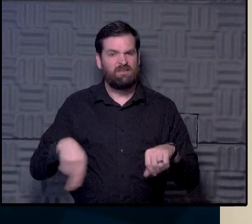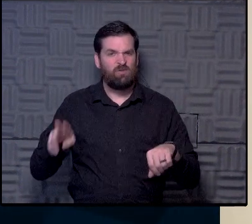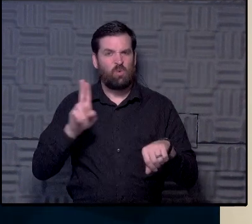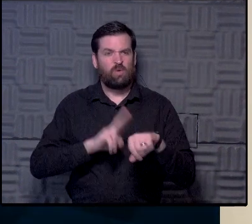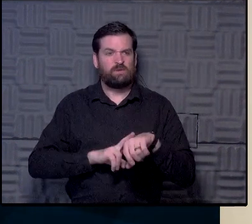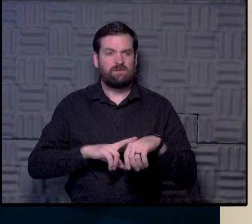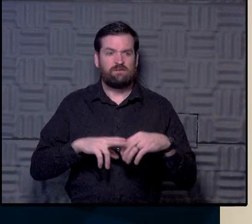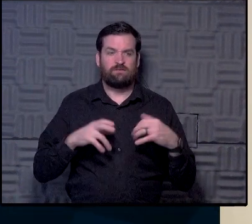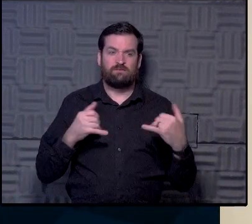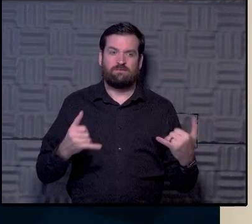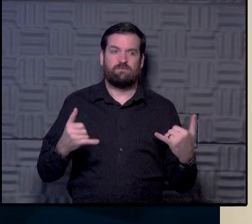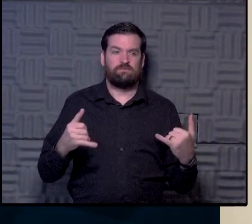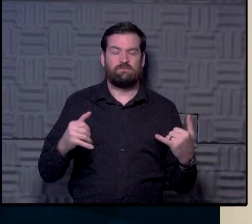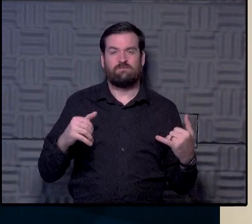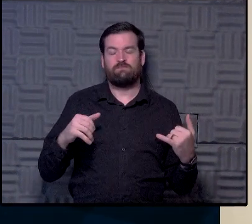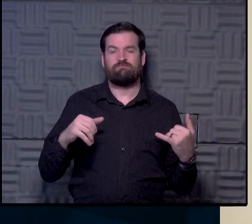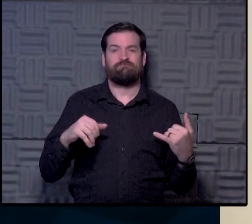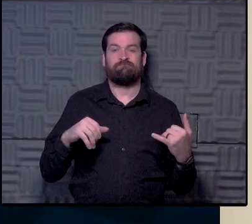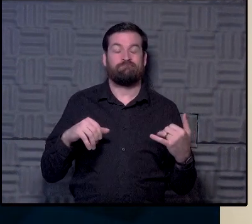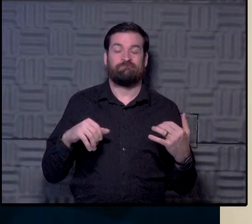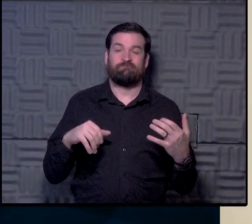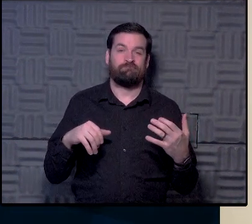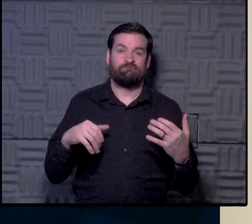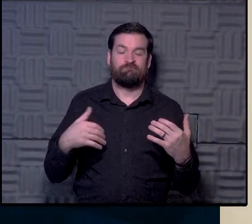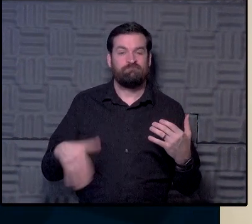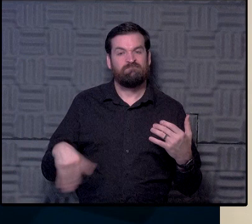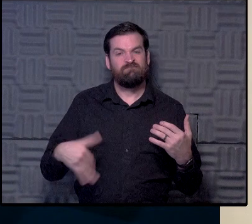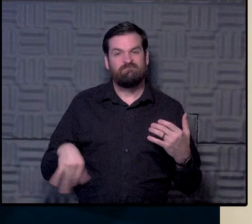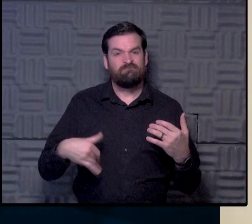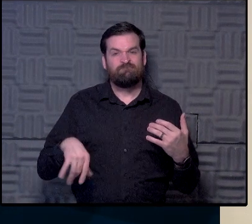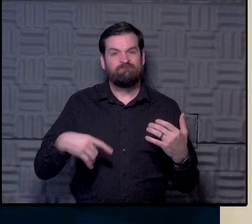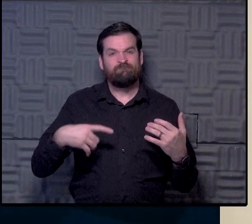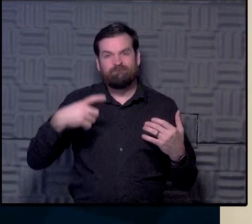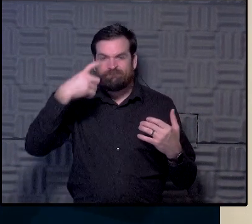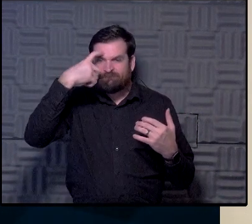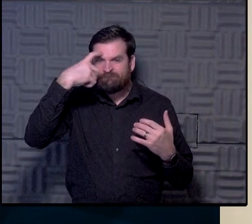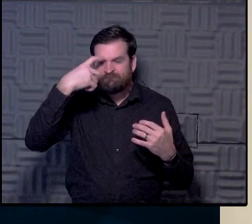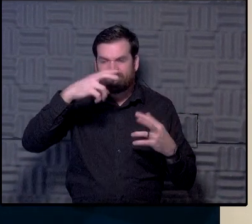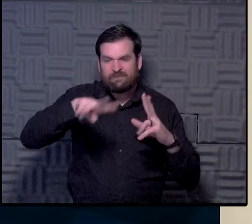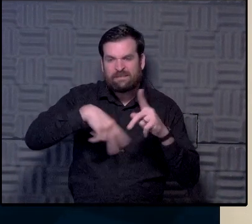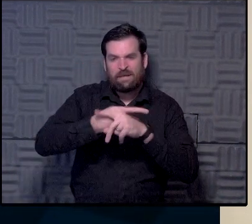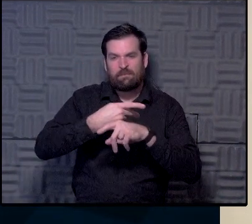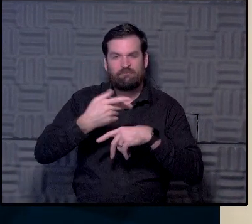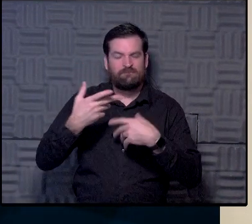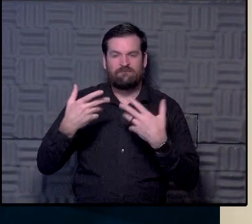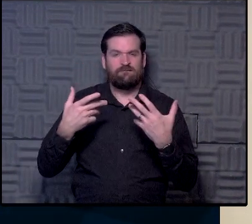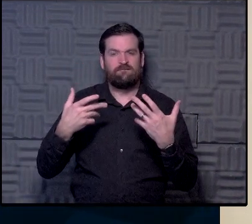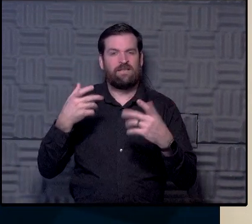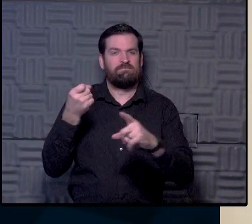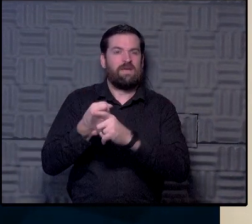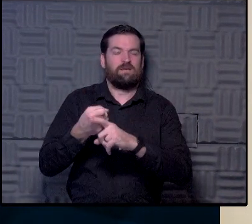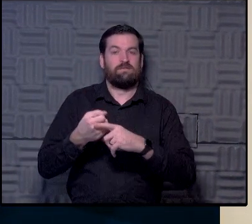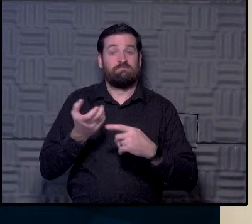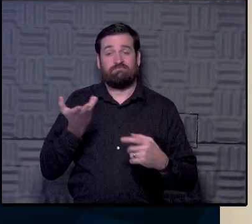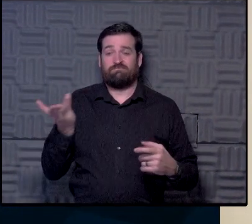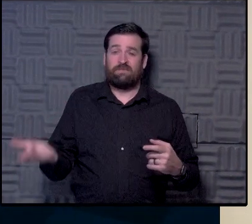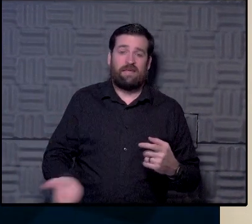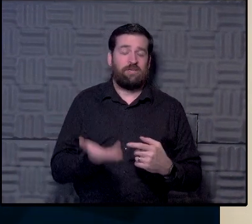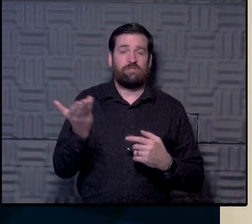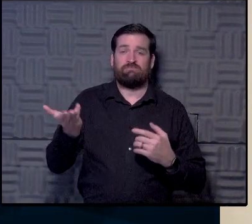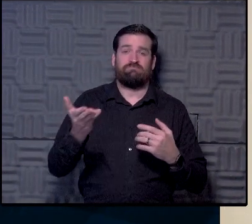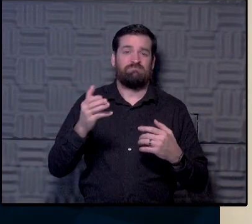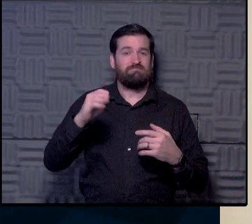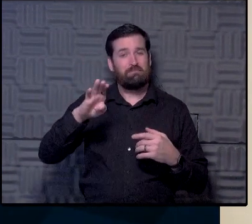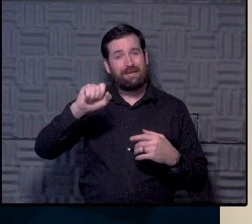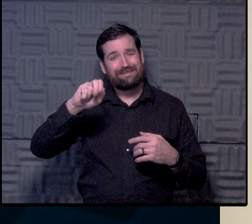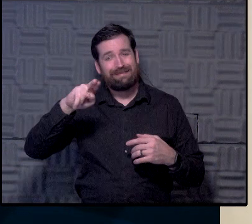psychic wave has definitely taken on a sinusoidal type of curve, so to speak. It's just there. It's at the baseline in a